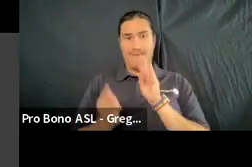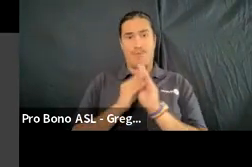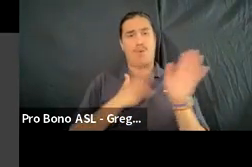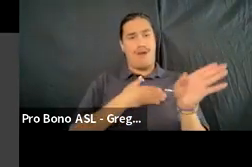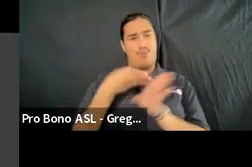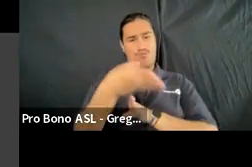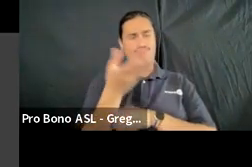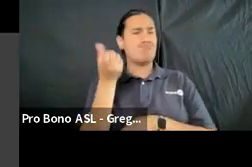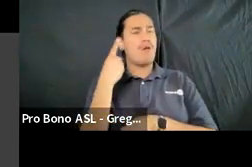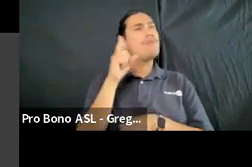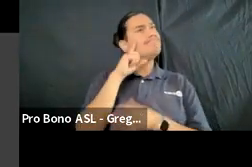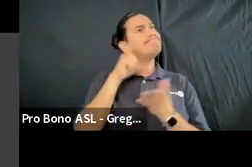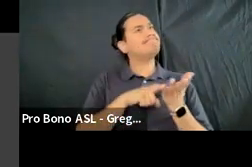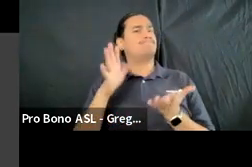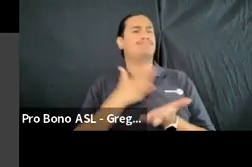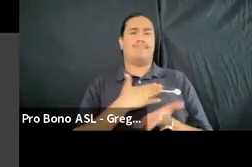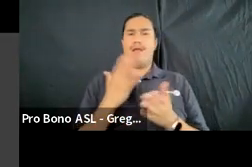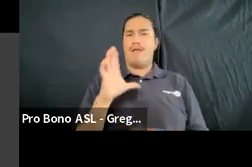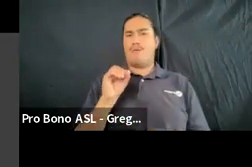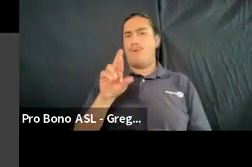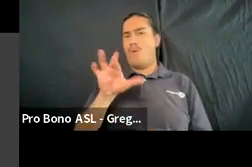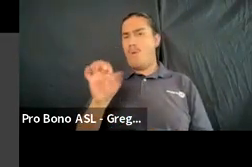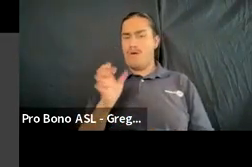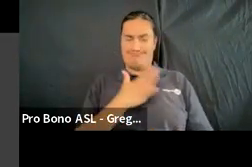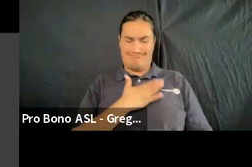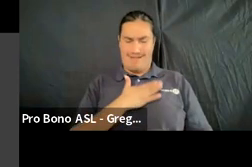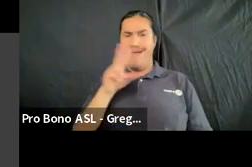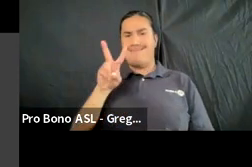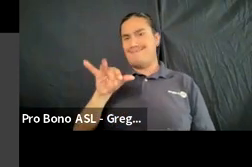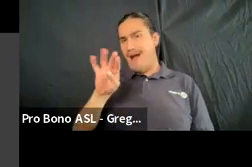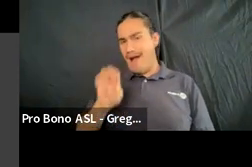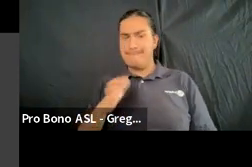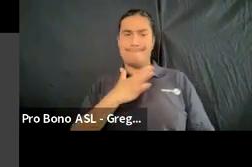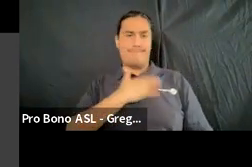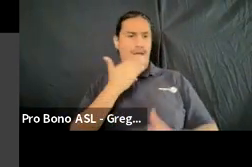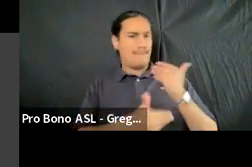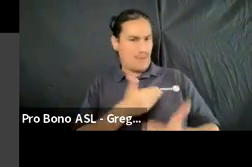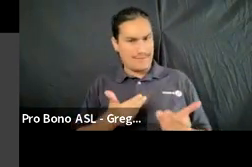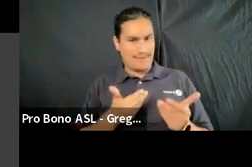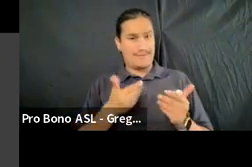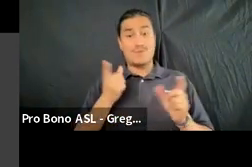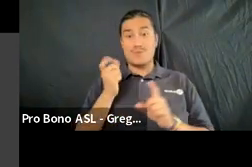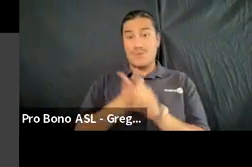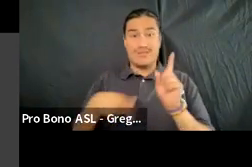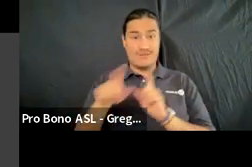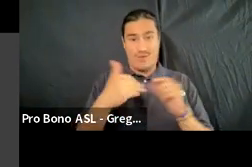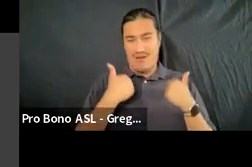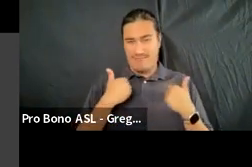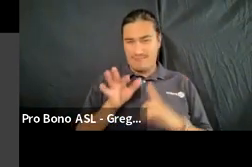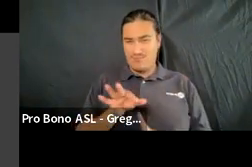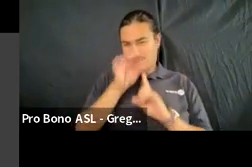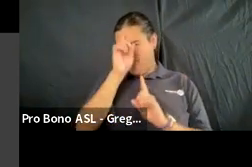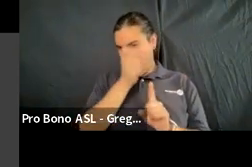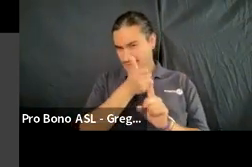to what's at my core, my vibe, my process. And this vibe and process is unique to you. And maybe it's something